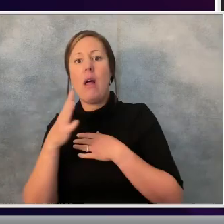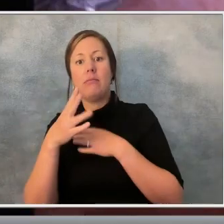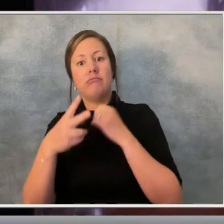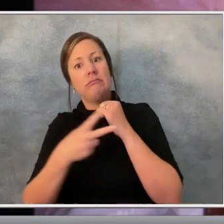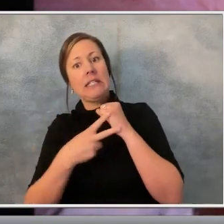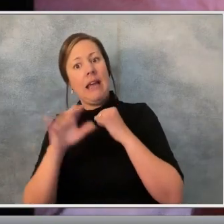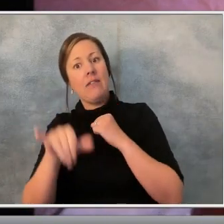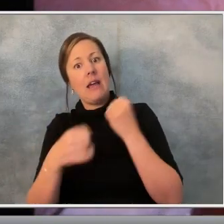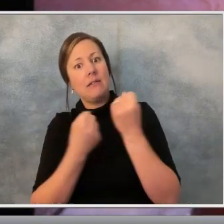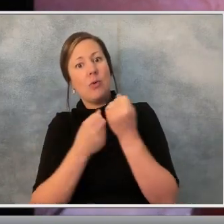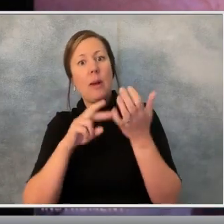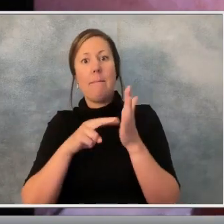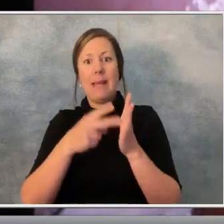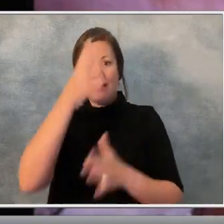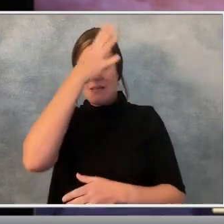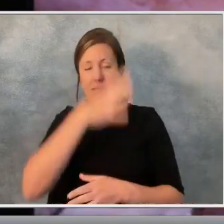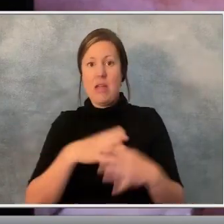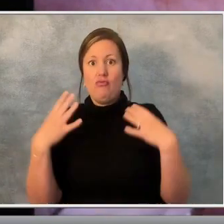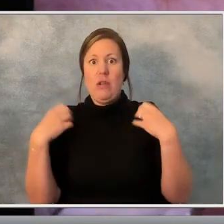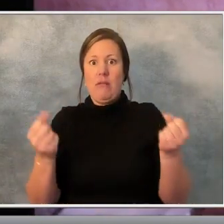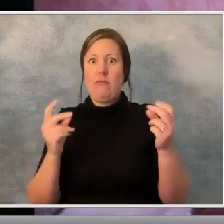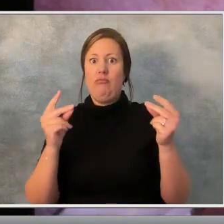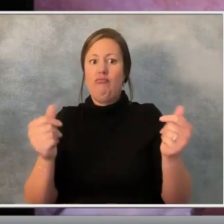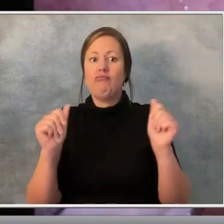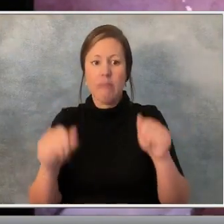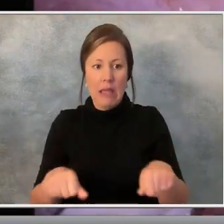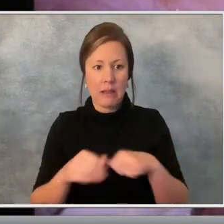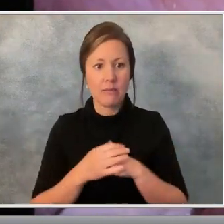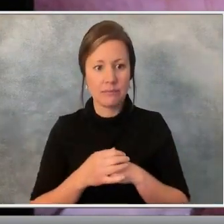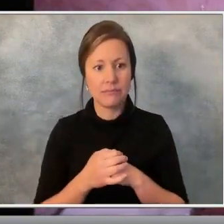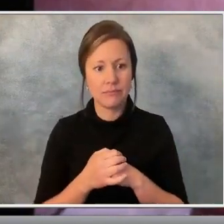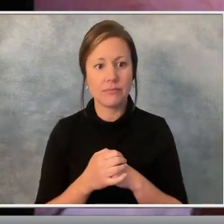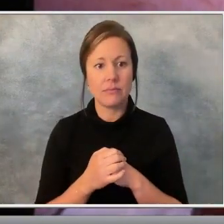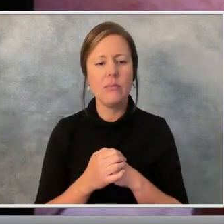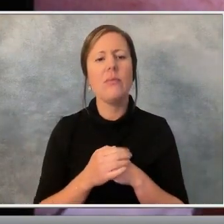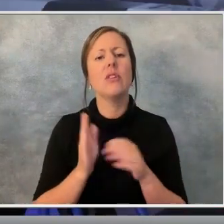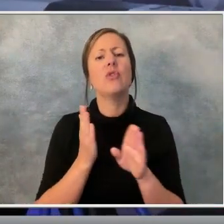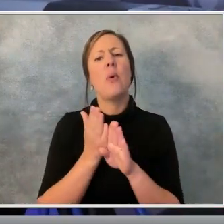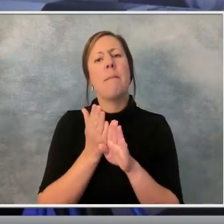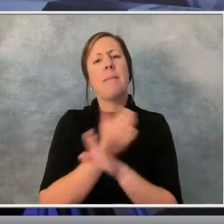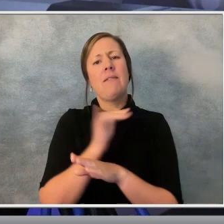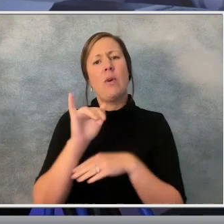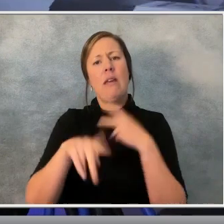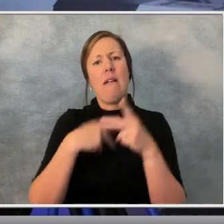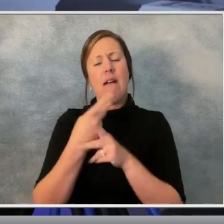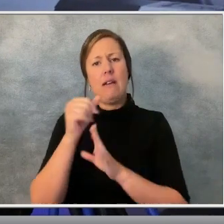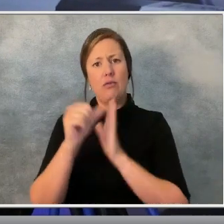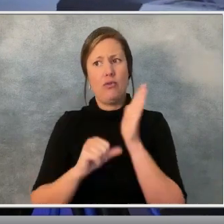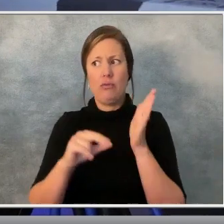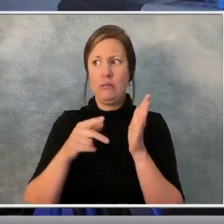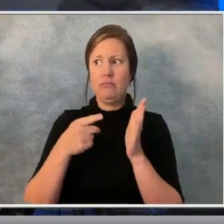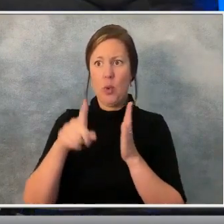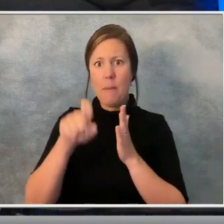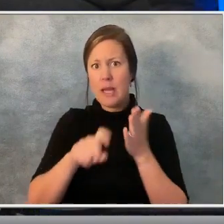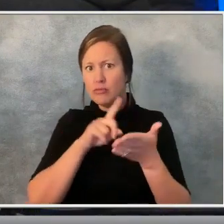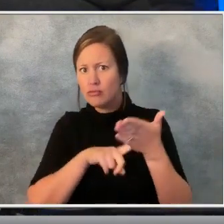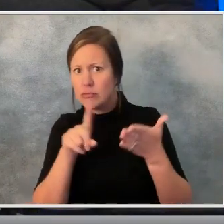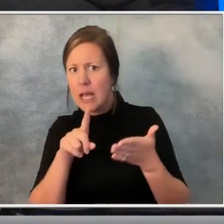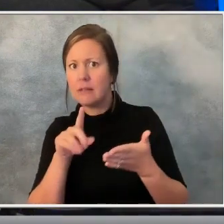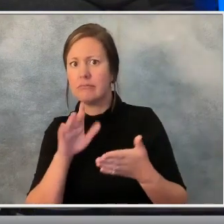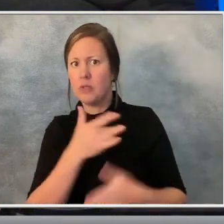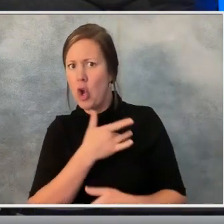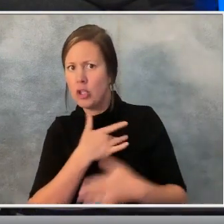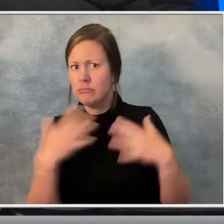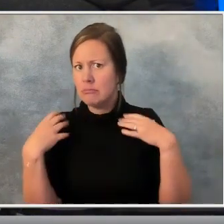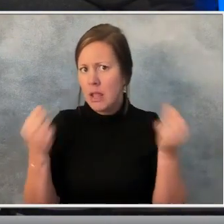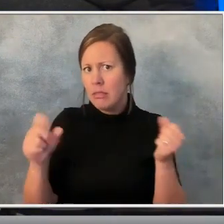quicker. And so before this kind of surgery, do you have to check a patient's heart health? So anytime we do surgery,